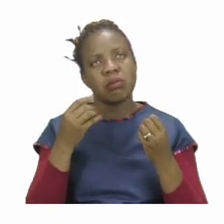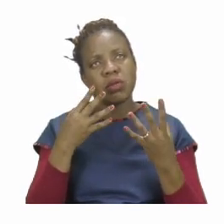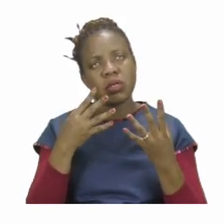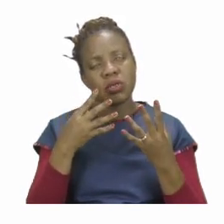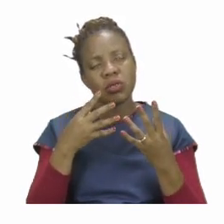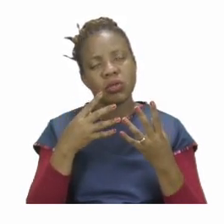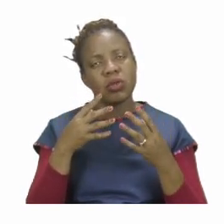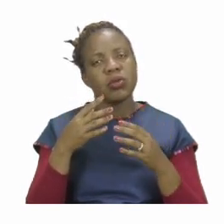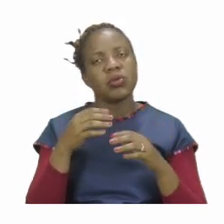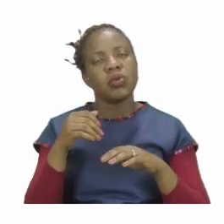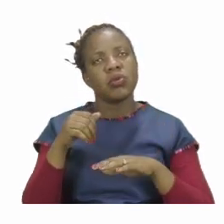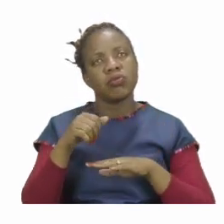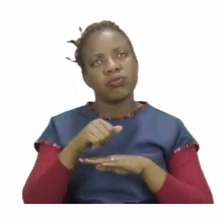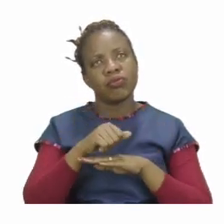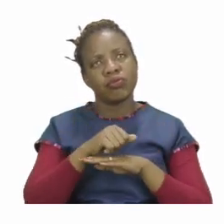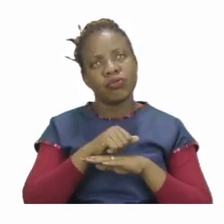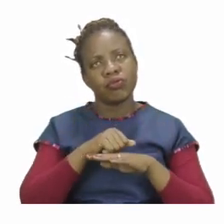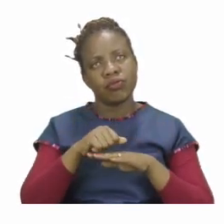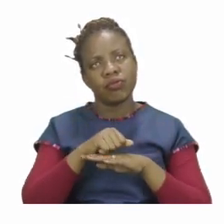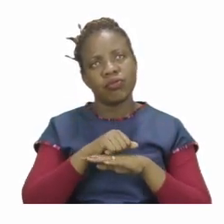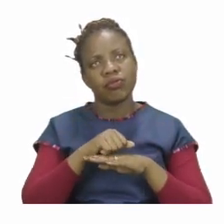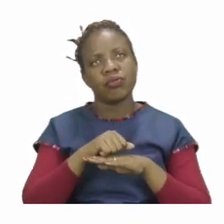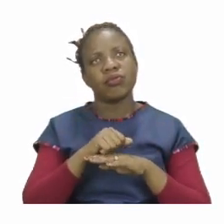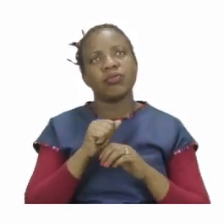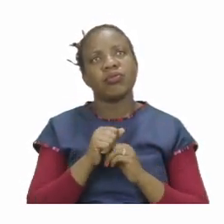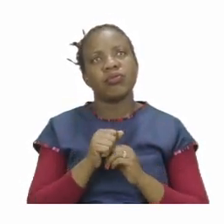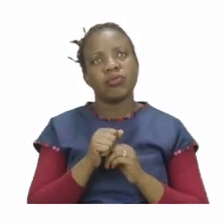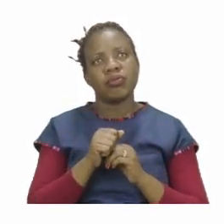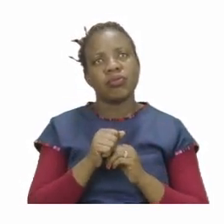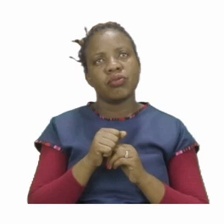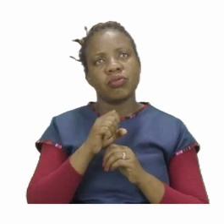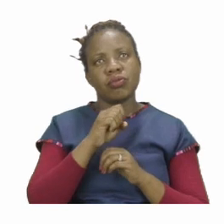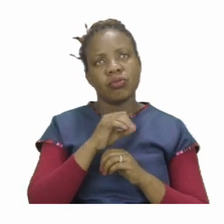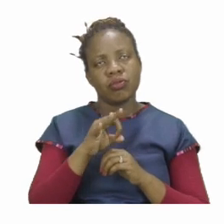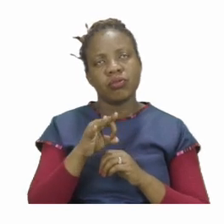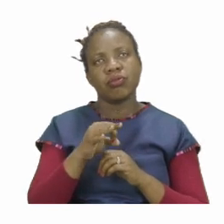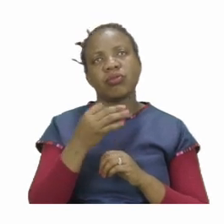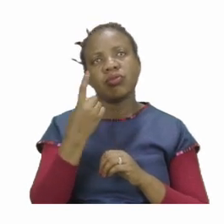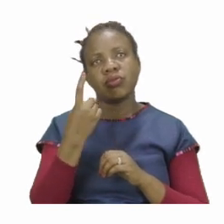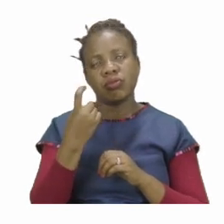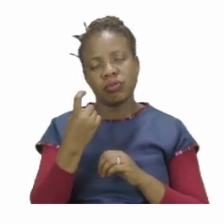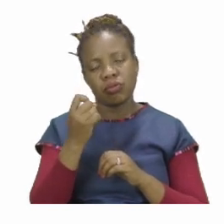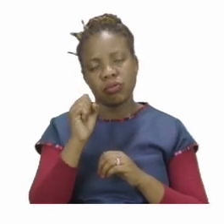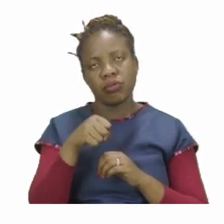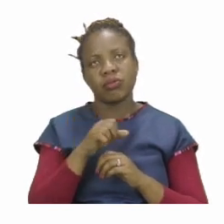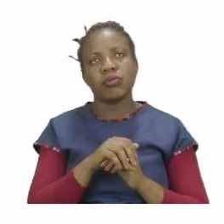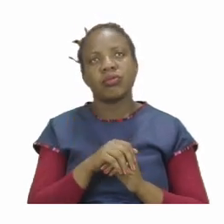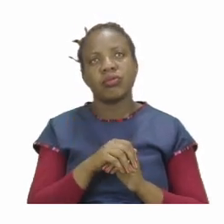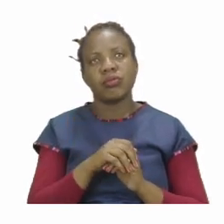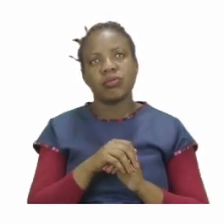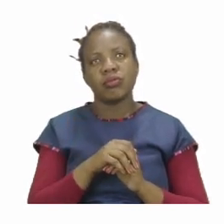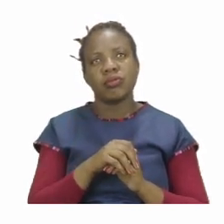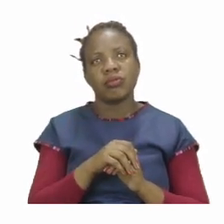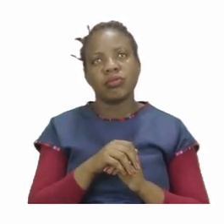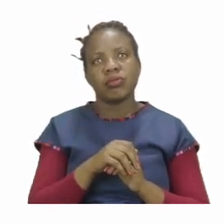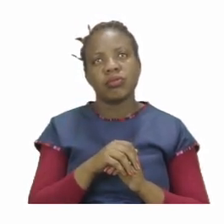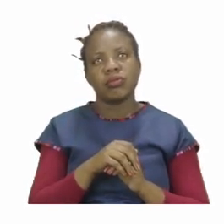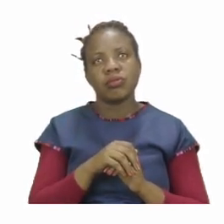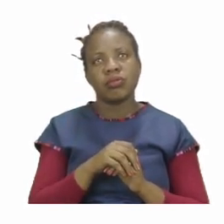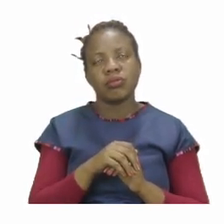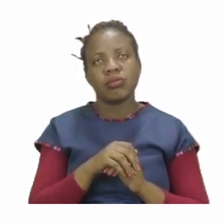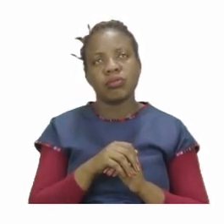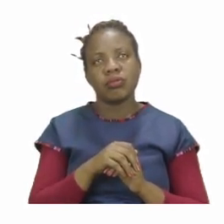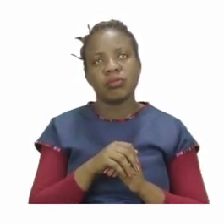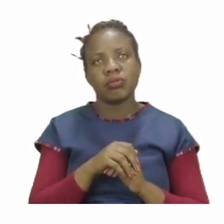that on the $10, there are many $1 coins. So if